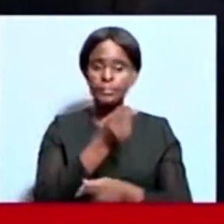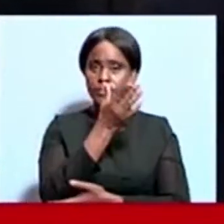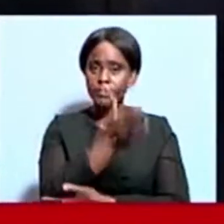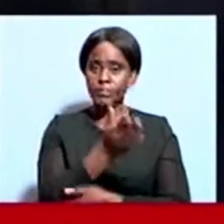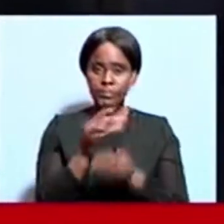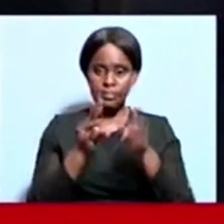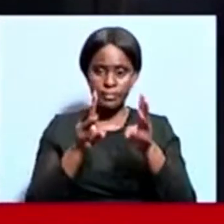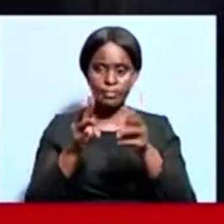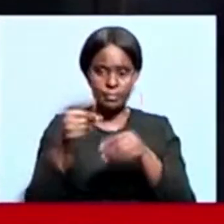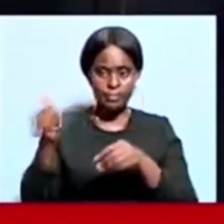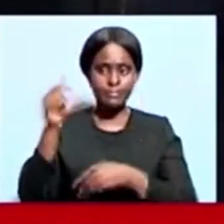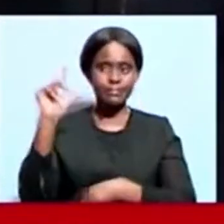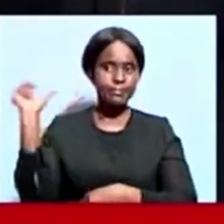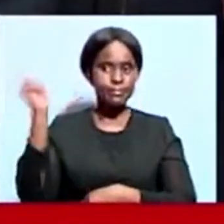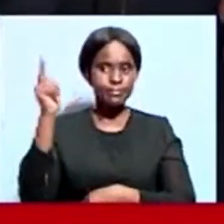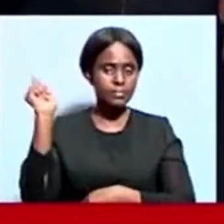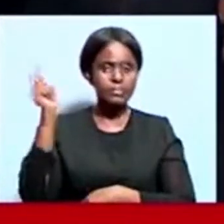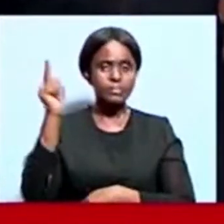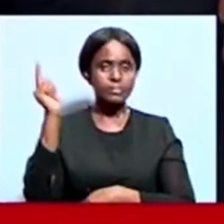the way he has lectured us,